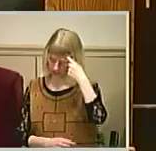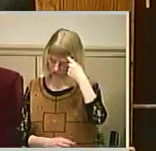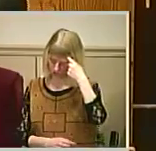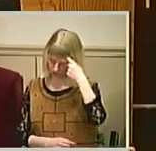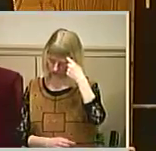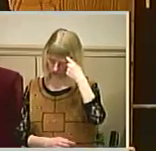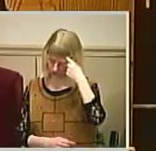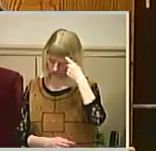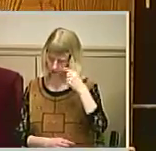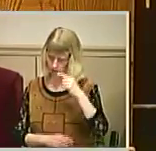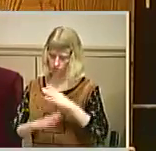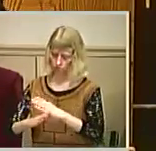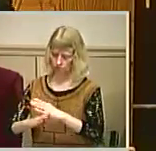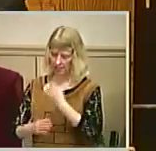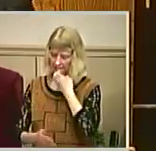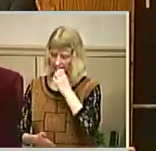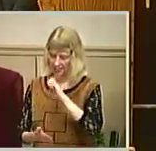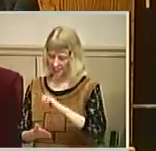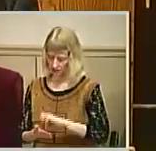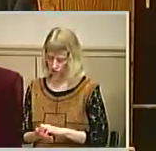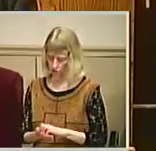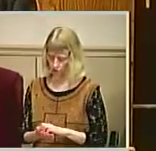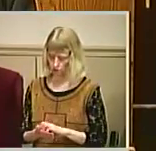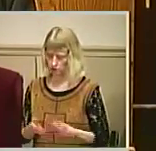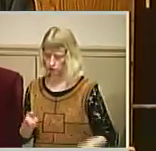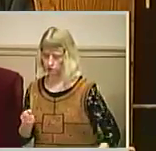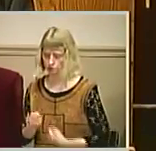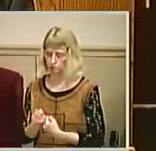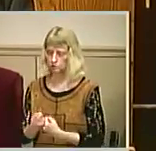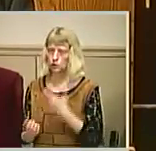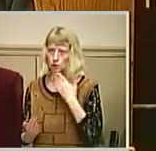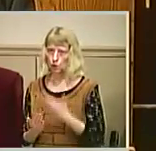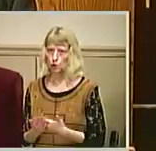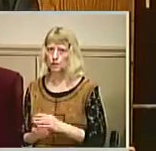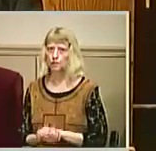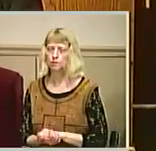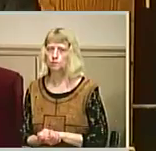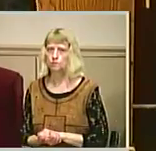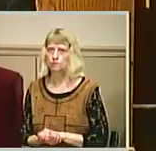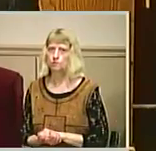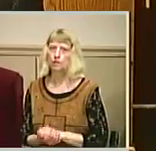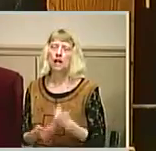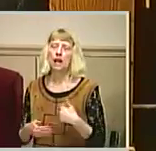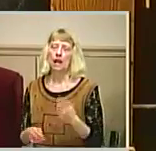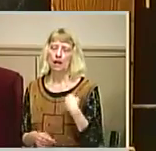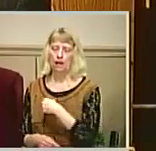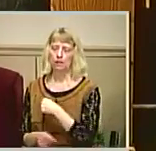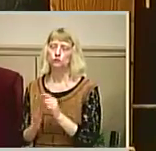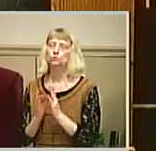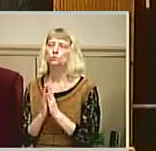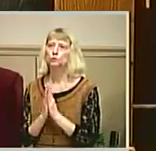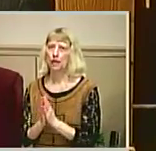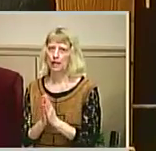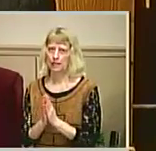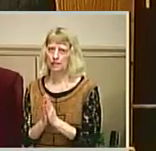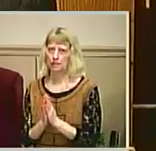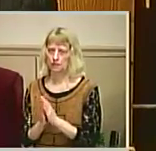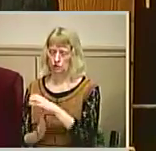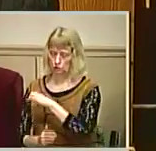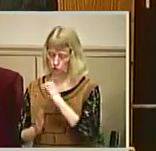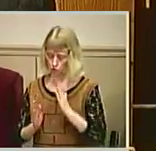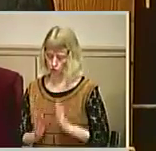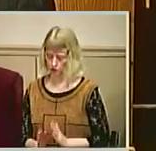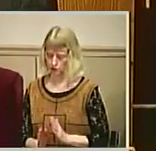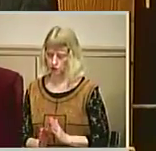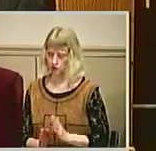to stand against evil and to stand for good. Let us pray that